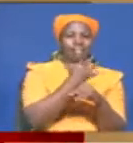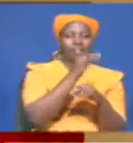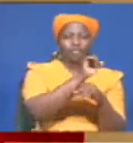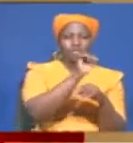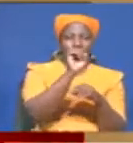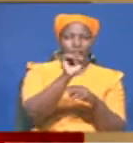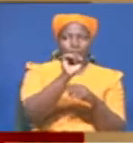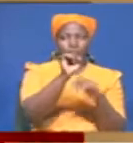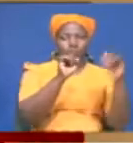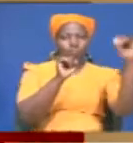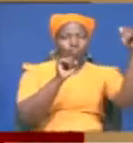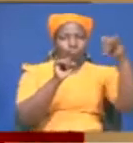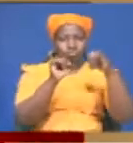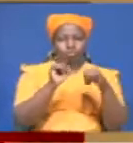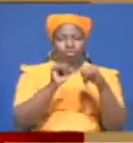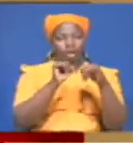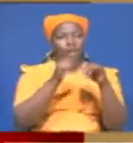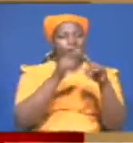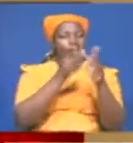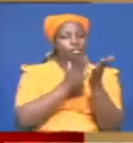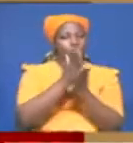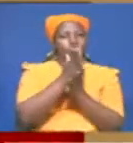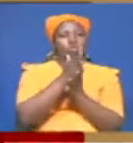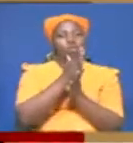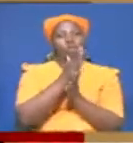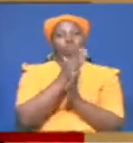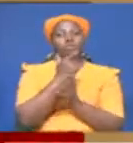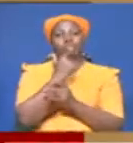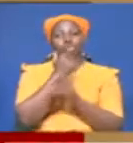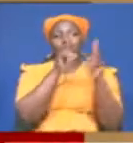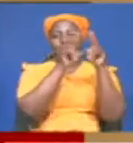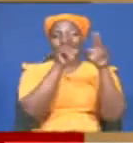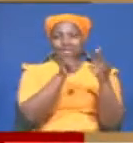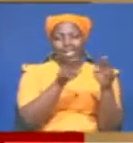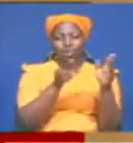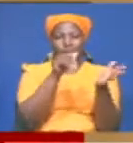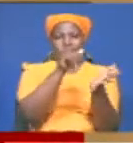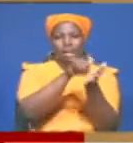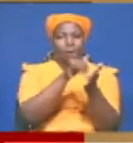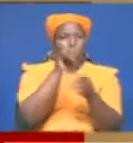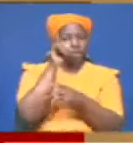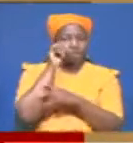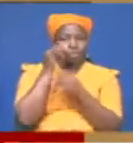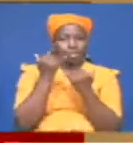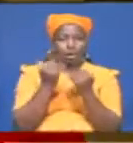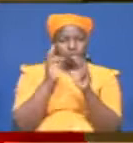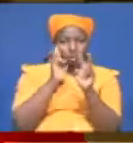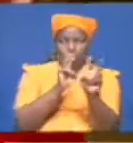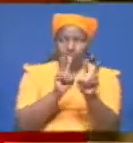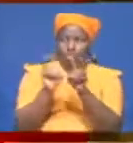40,355 inbound tourists arrived through Moi International Airport, Mombasa. Let's take a look at that story.